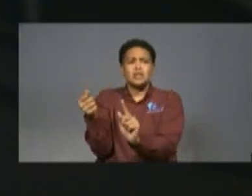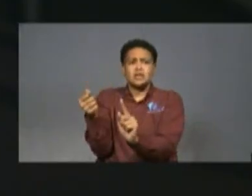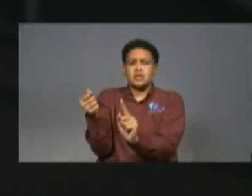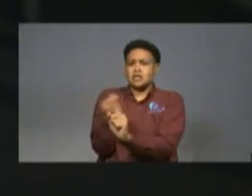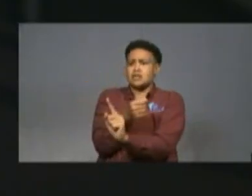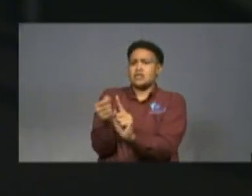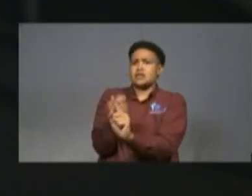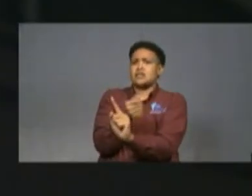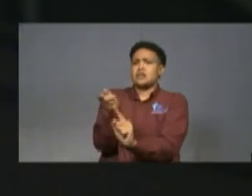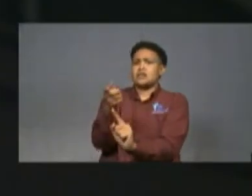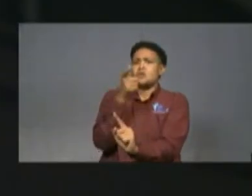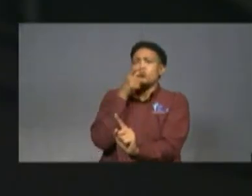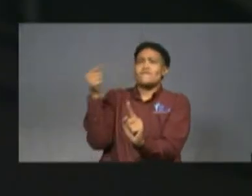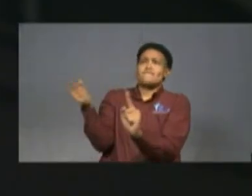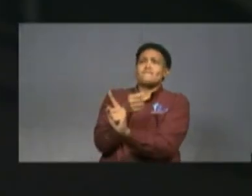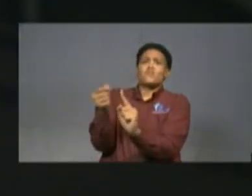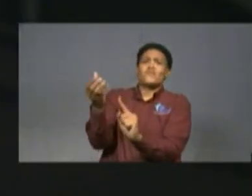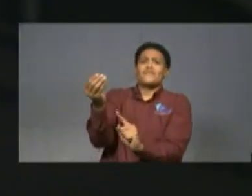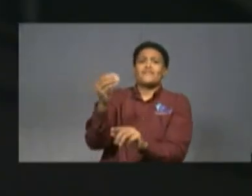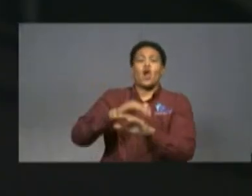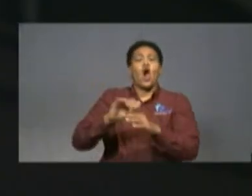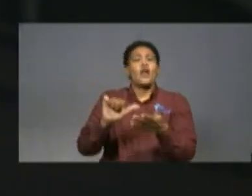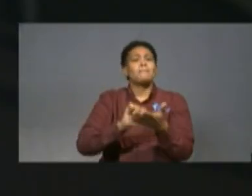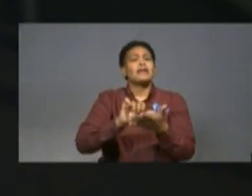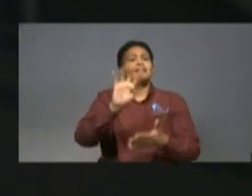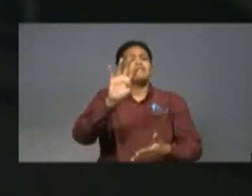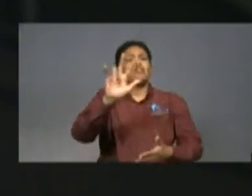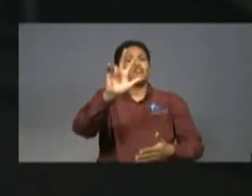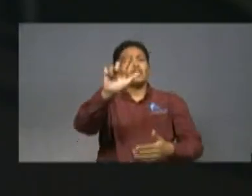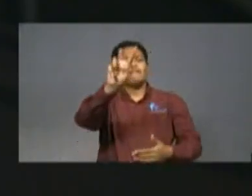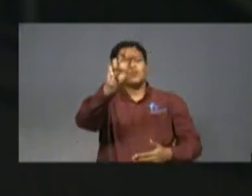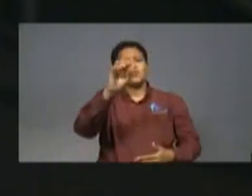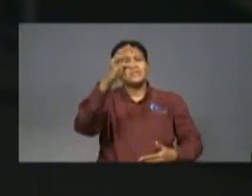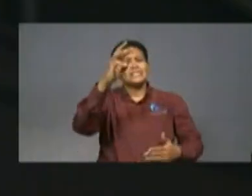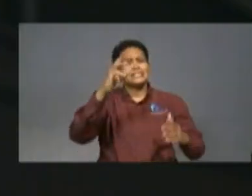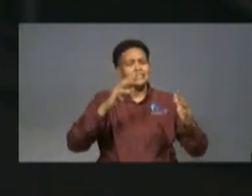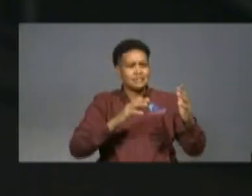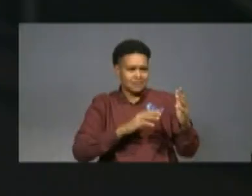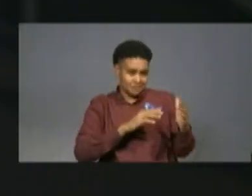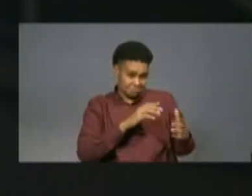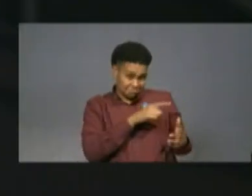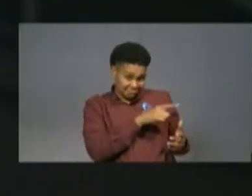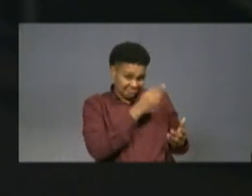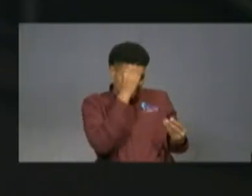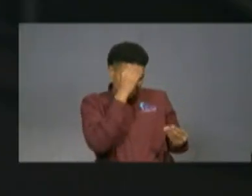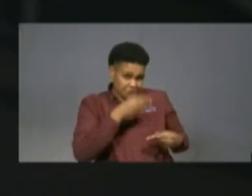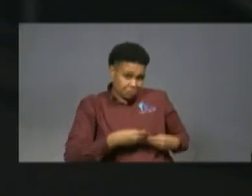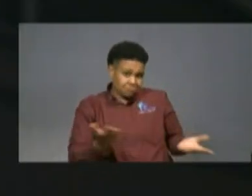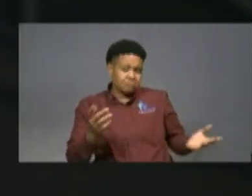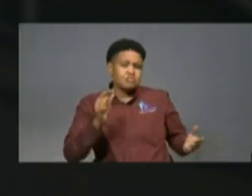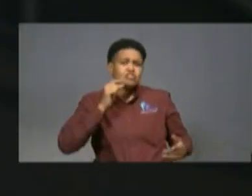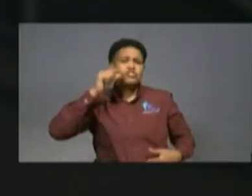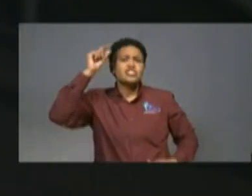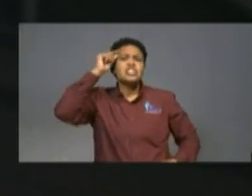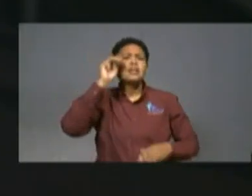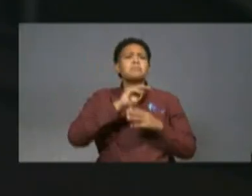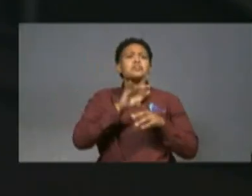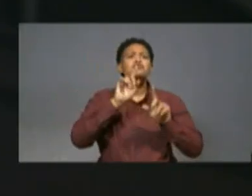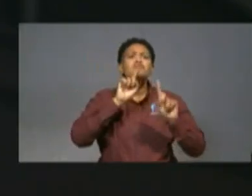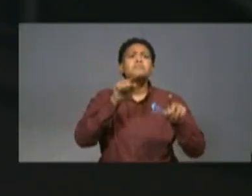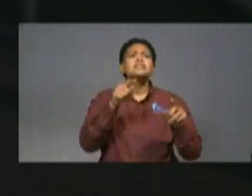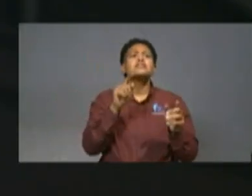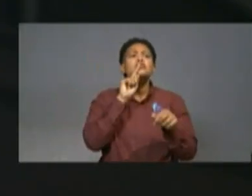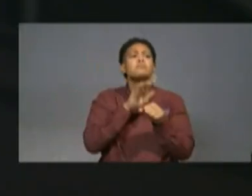shelters for victims of domestic abuse on page 43 of your 2016 manifesto. The Gender Minister repeated this promise in July 2016,